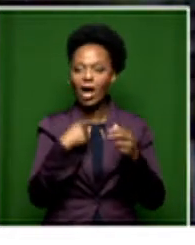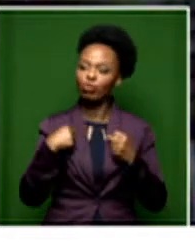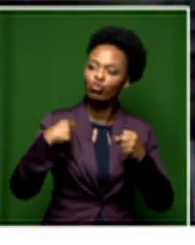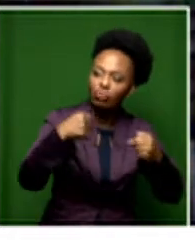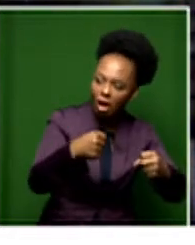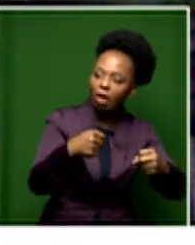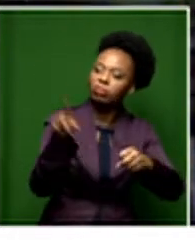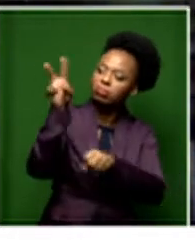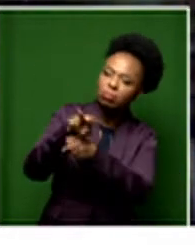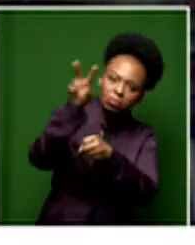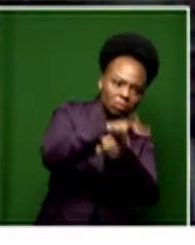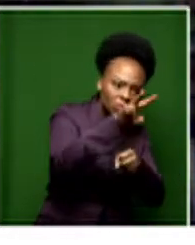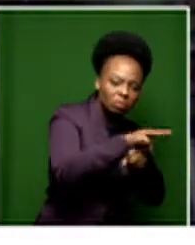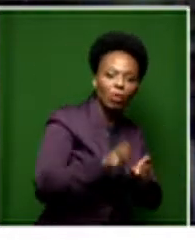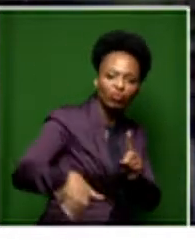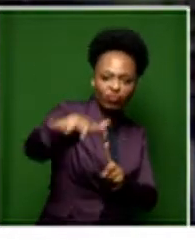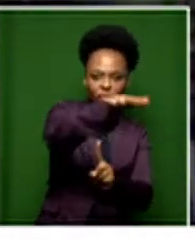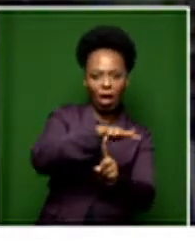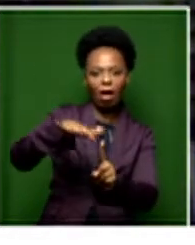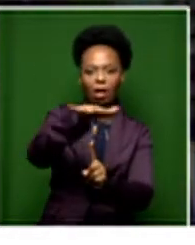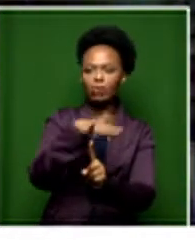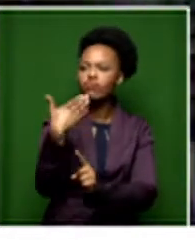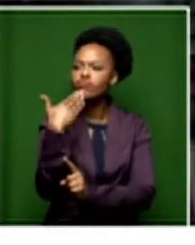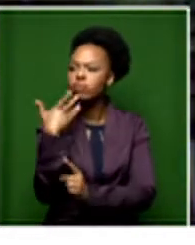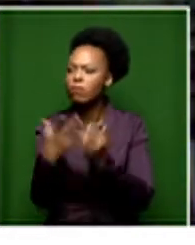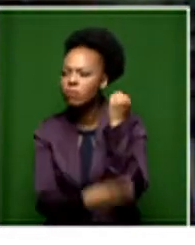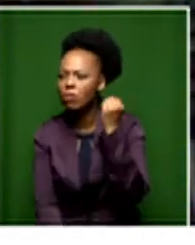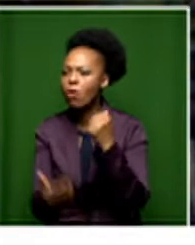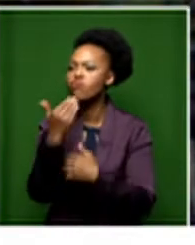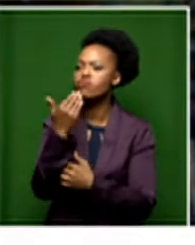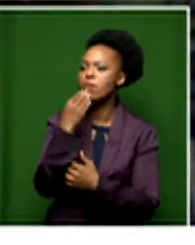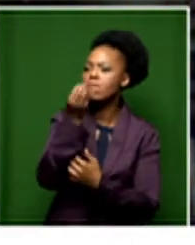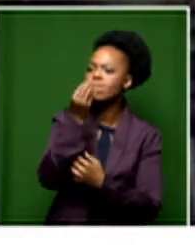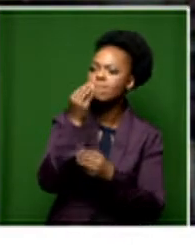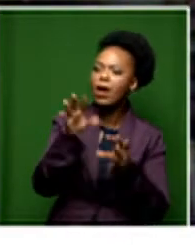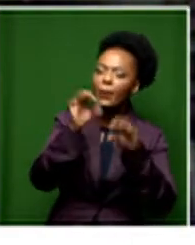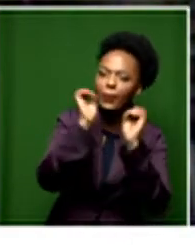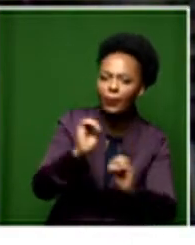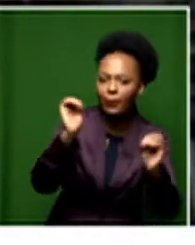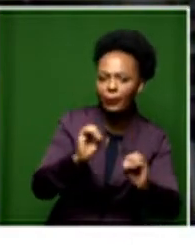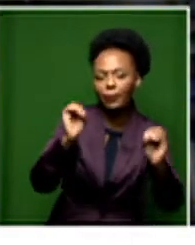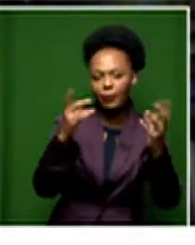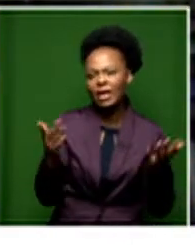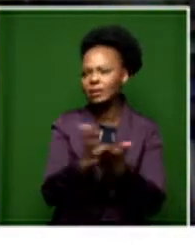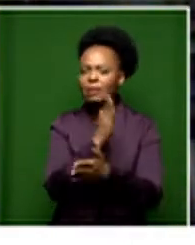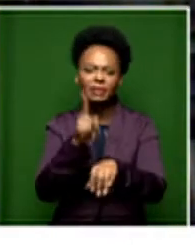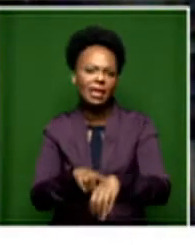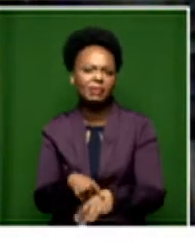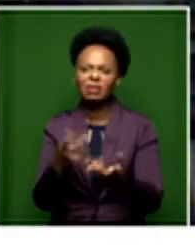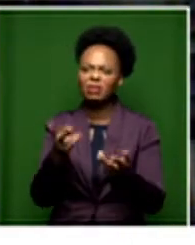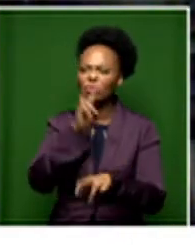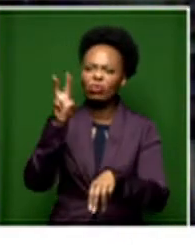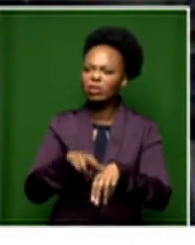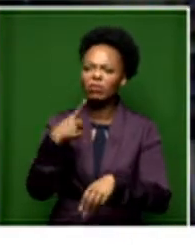of the beneficiary formally. But we understand that other people don't have those services. And it really doesn't mean that they don't need food, they don't need